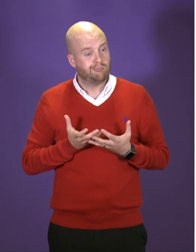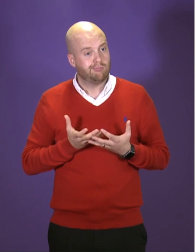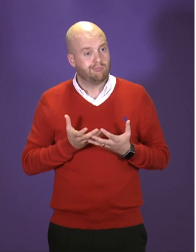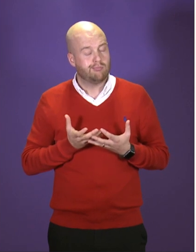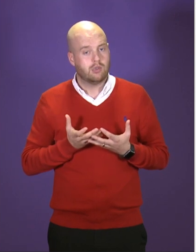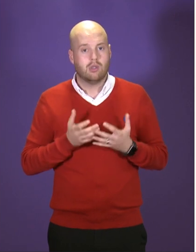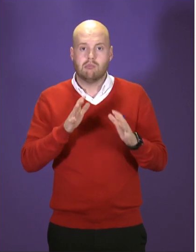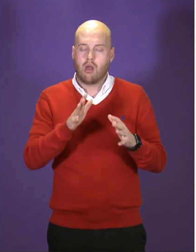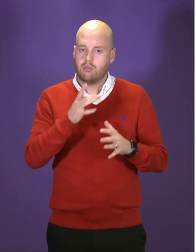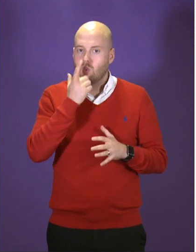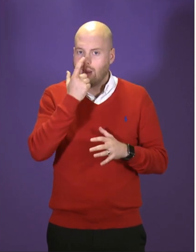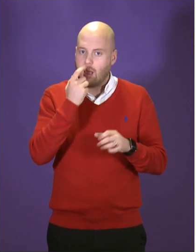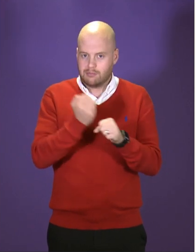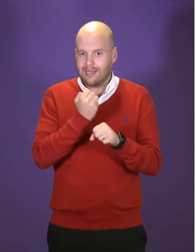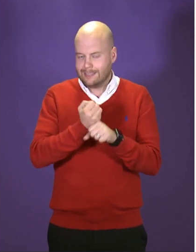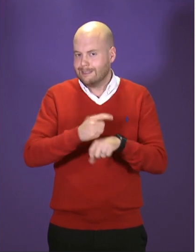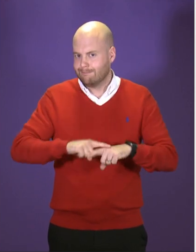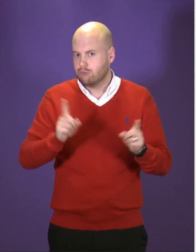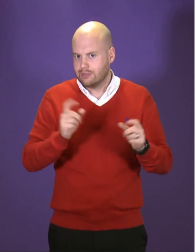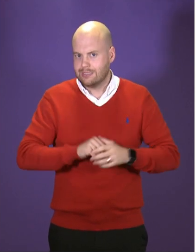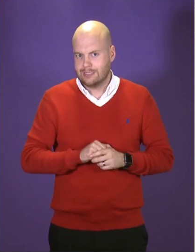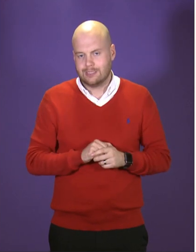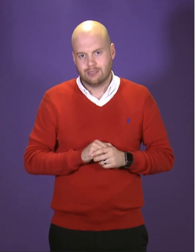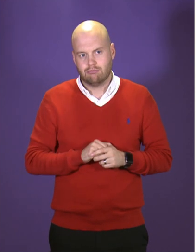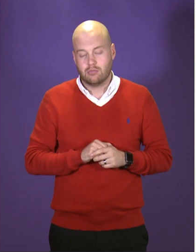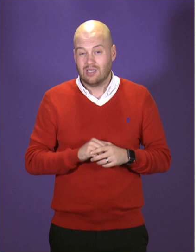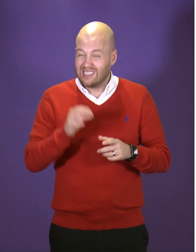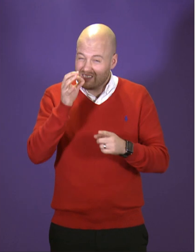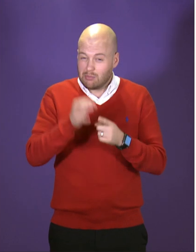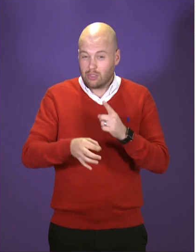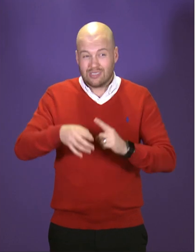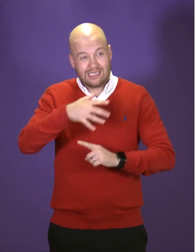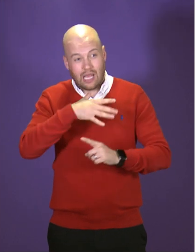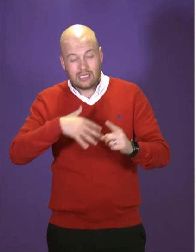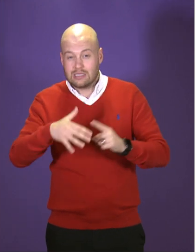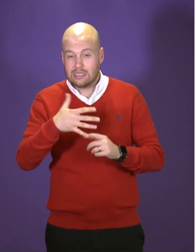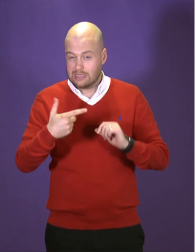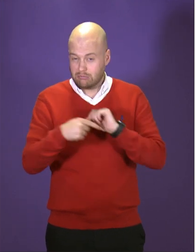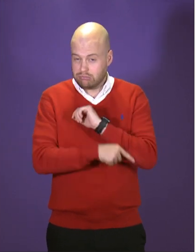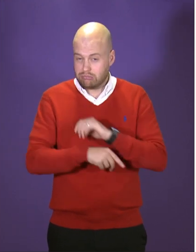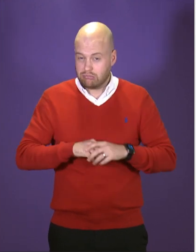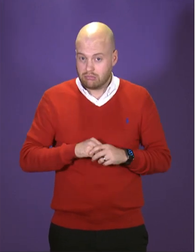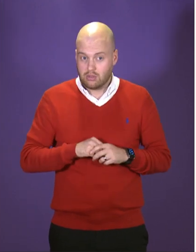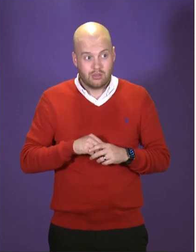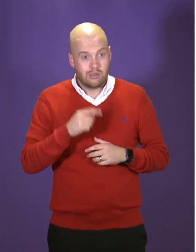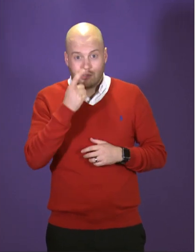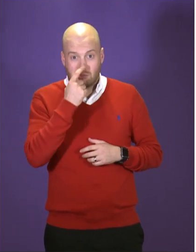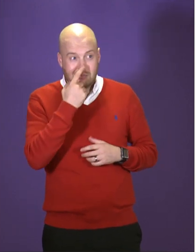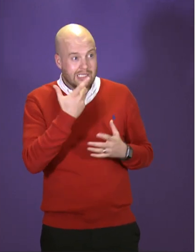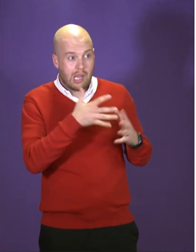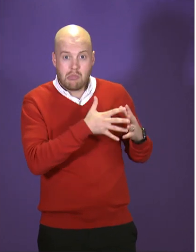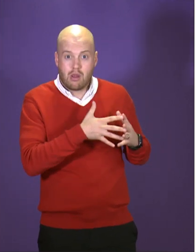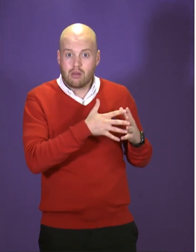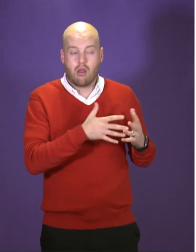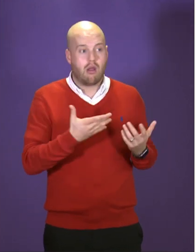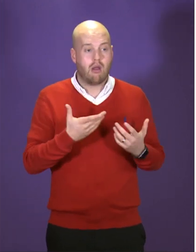about a difference, especially in societies where there is inequity, all the way from America through to